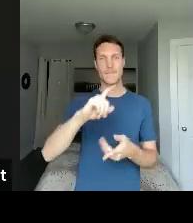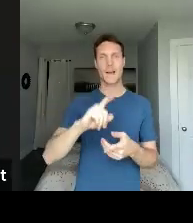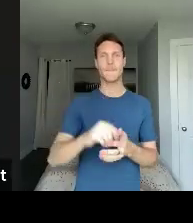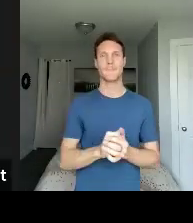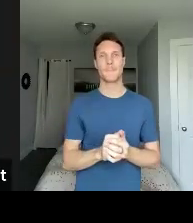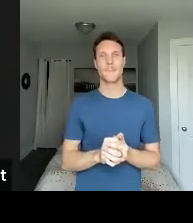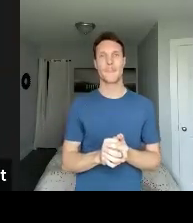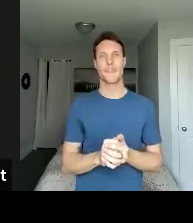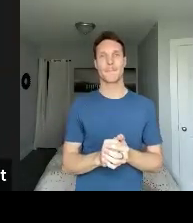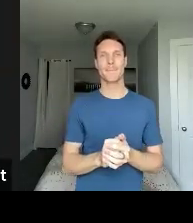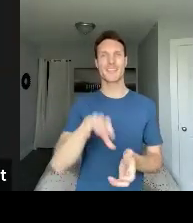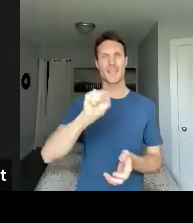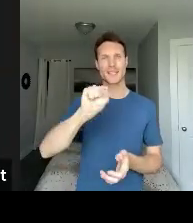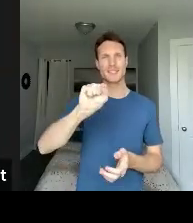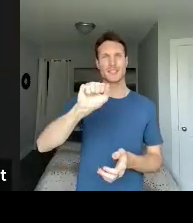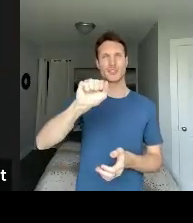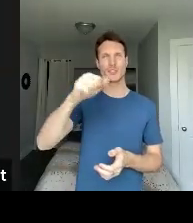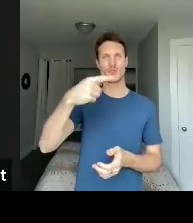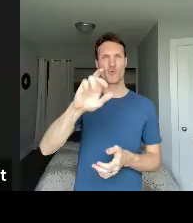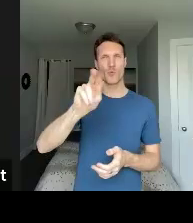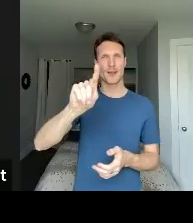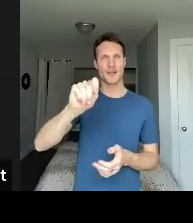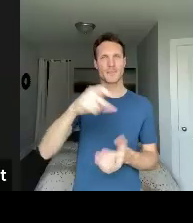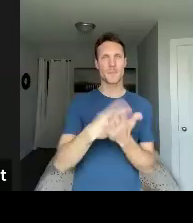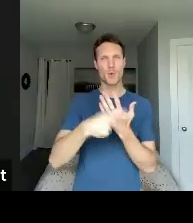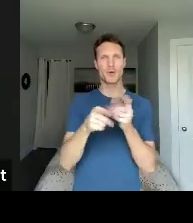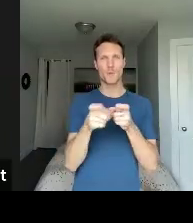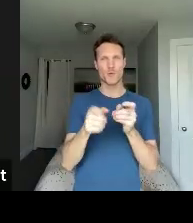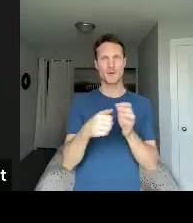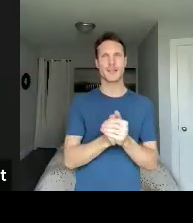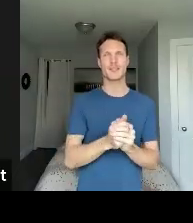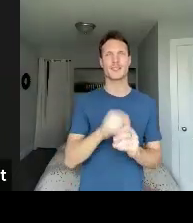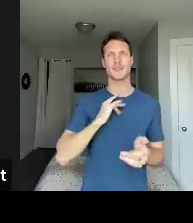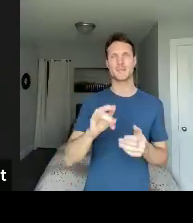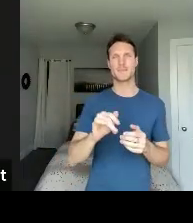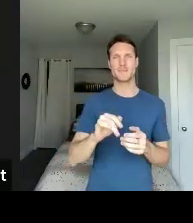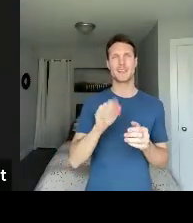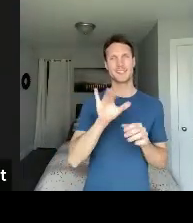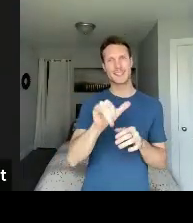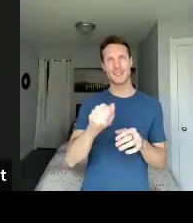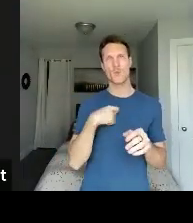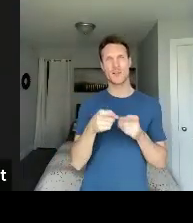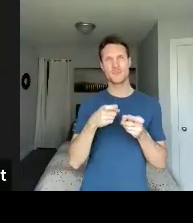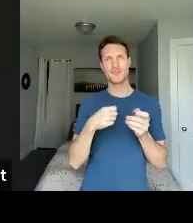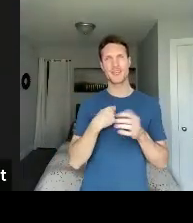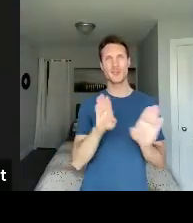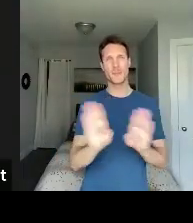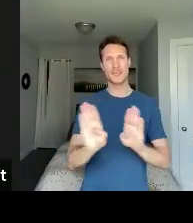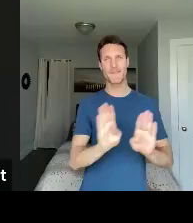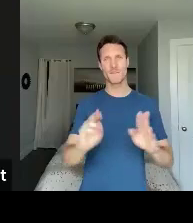PCSP grant coordinator, the training and program grant coordinator that will handle behavior